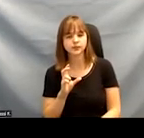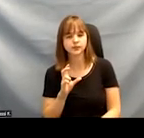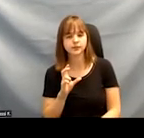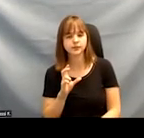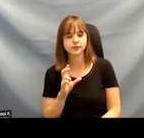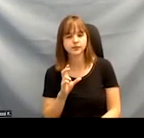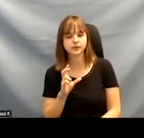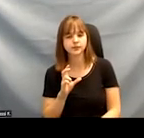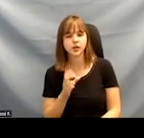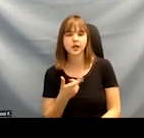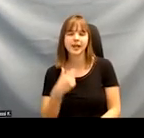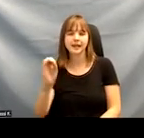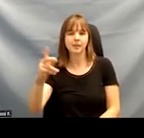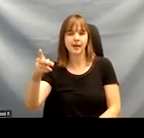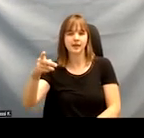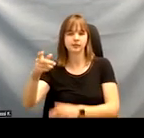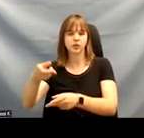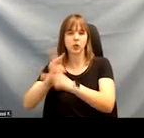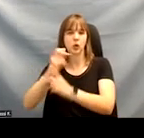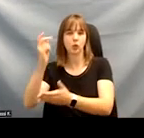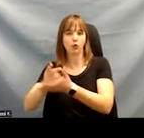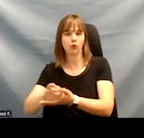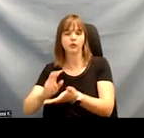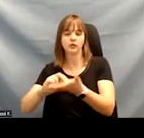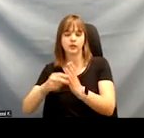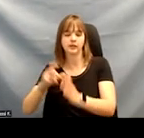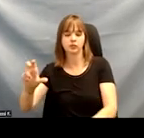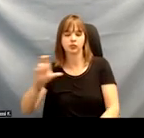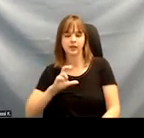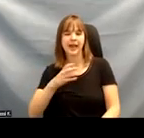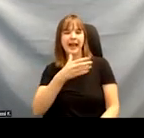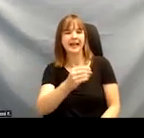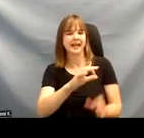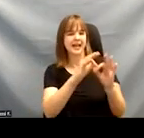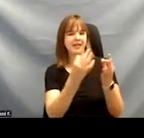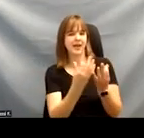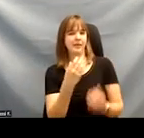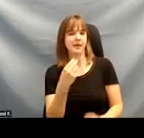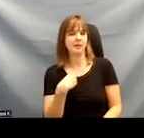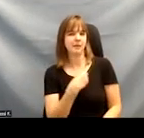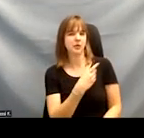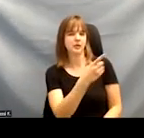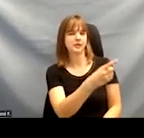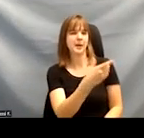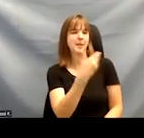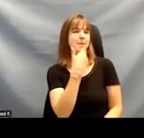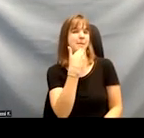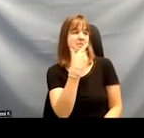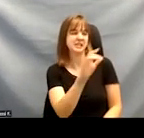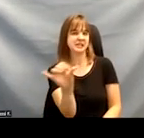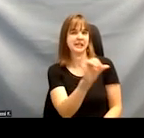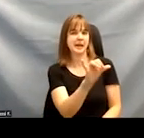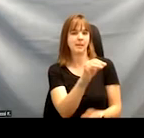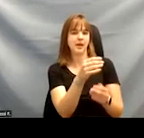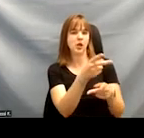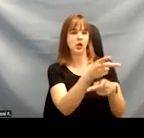we're approved for a bank loan, and then we're able to have a family member step in and offer the same loan at better rates, which was we